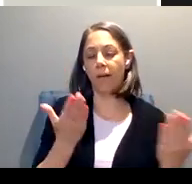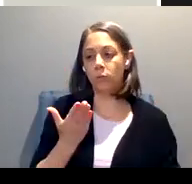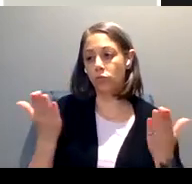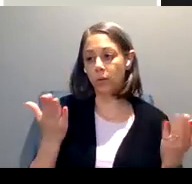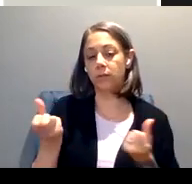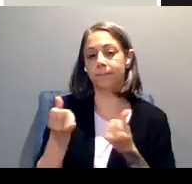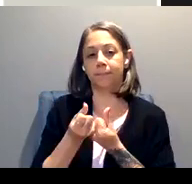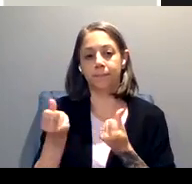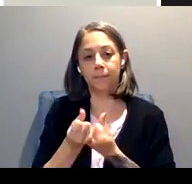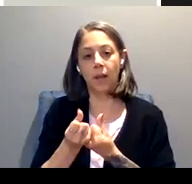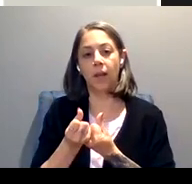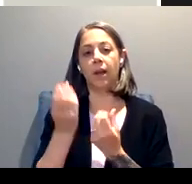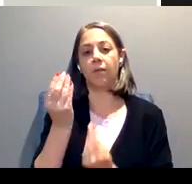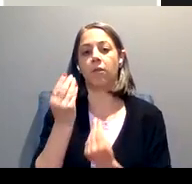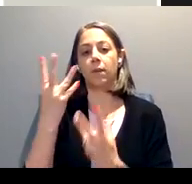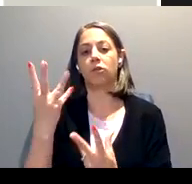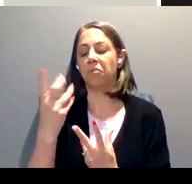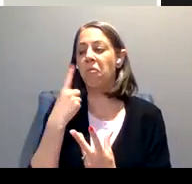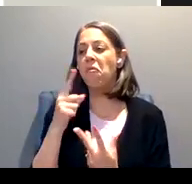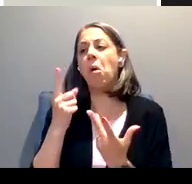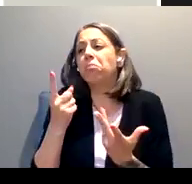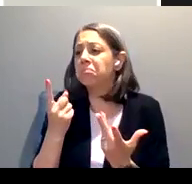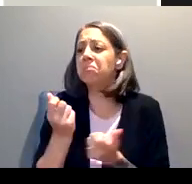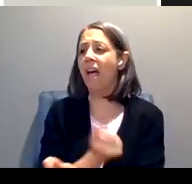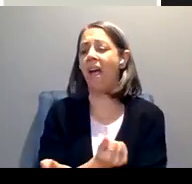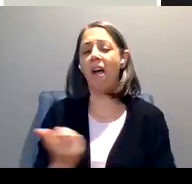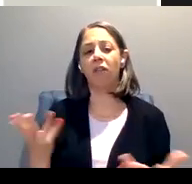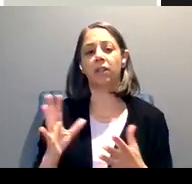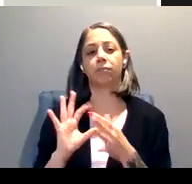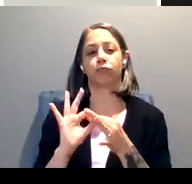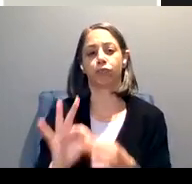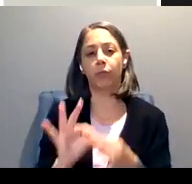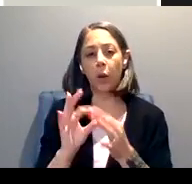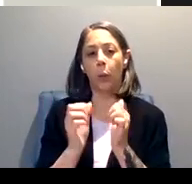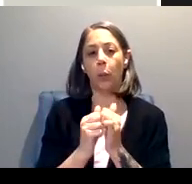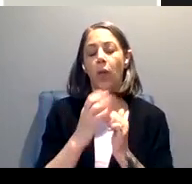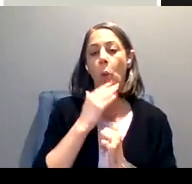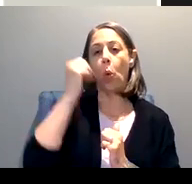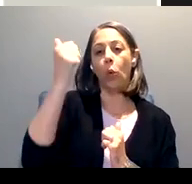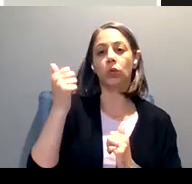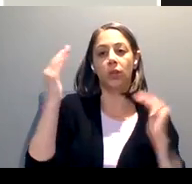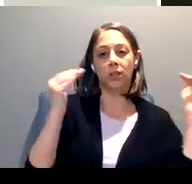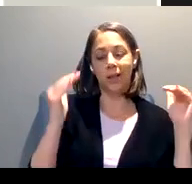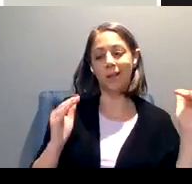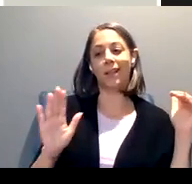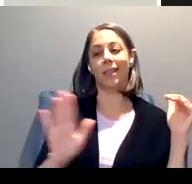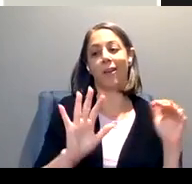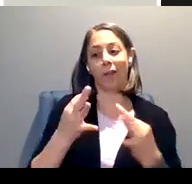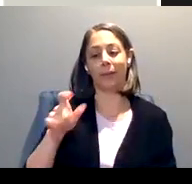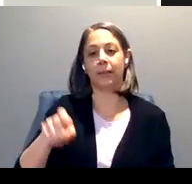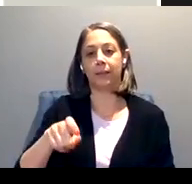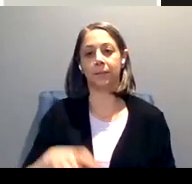services, supports, and information for just about everything that older adults and their families could need.